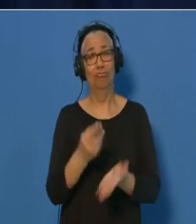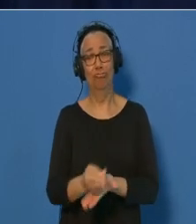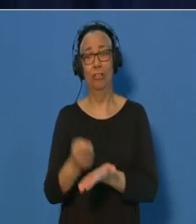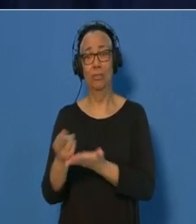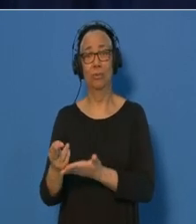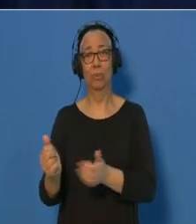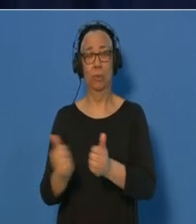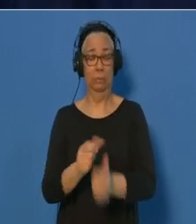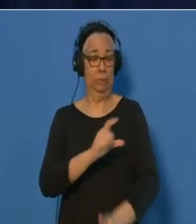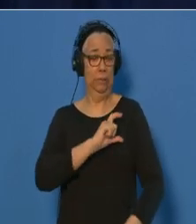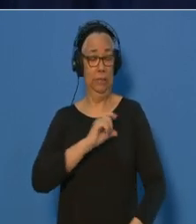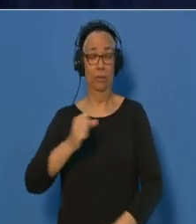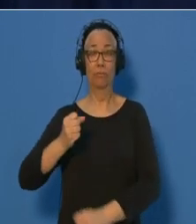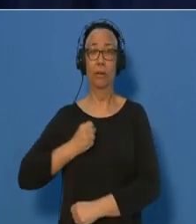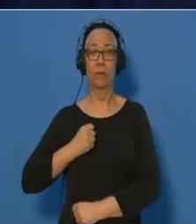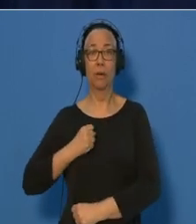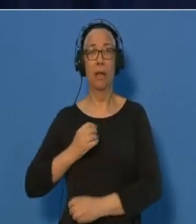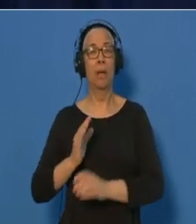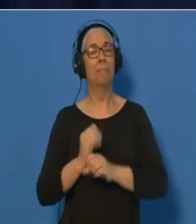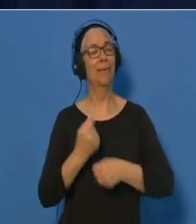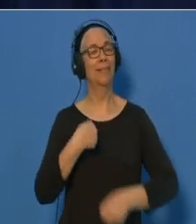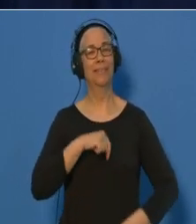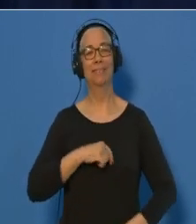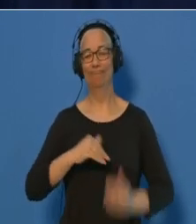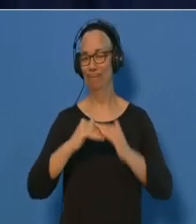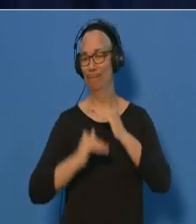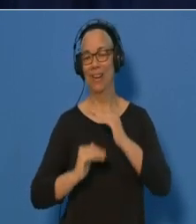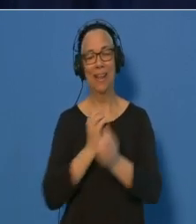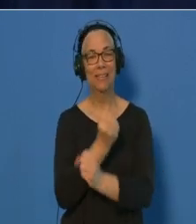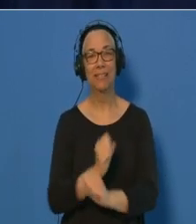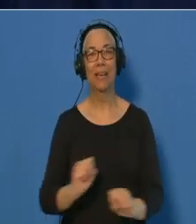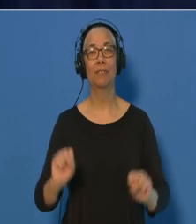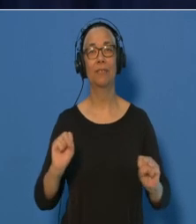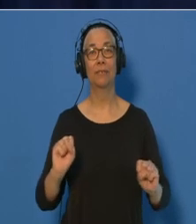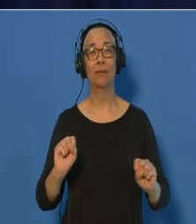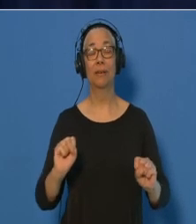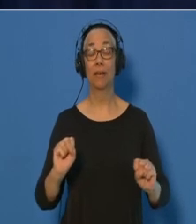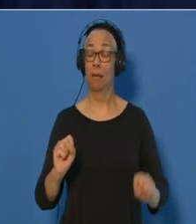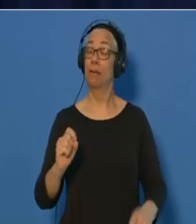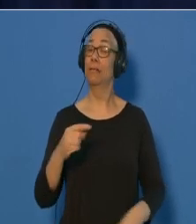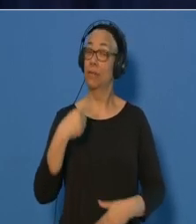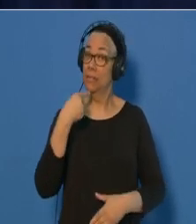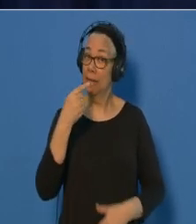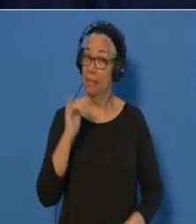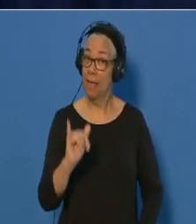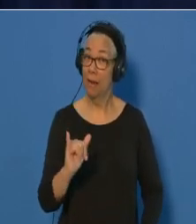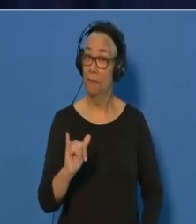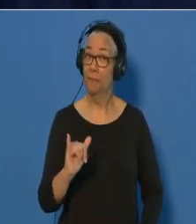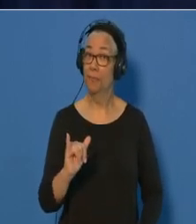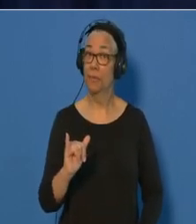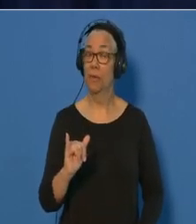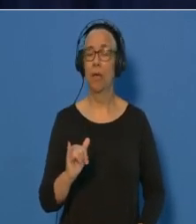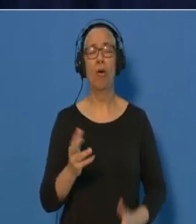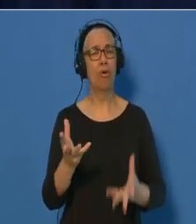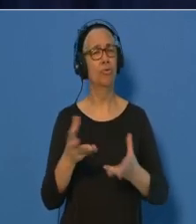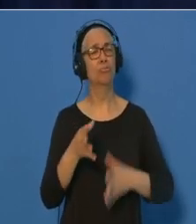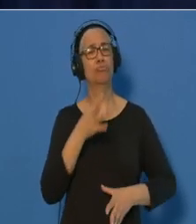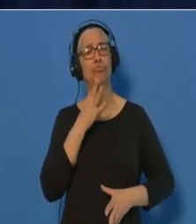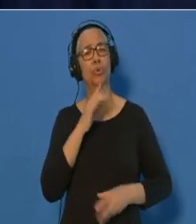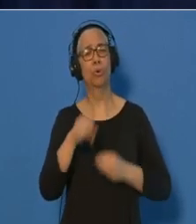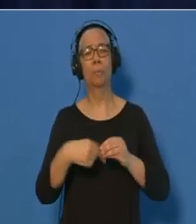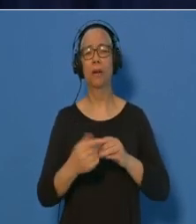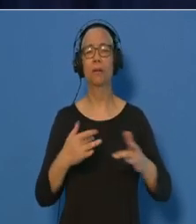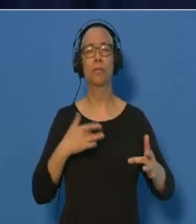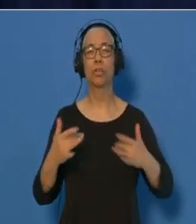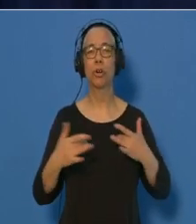regiment make us collectively less safe. On that note, I want to address a concern that has been expressed by people with